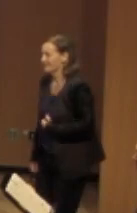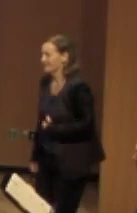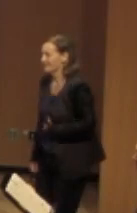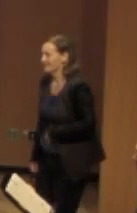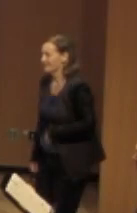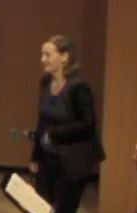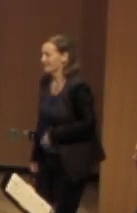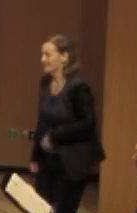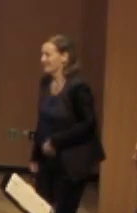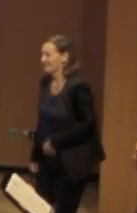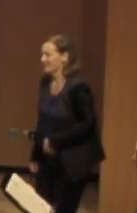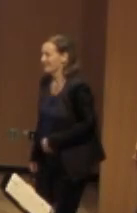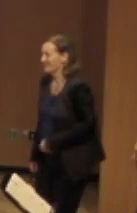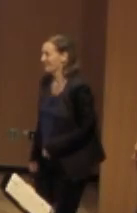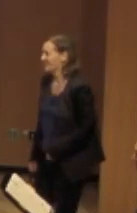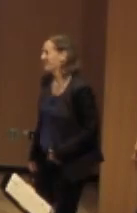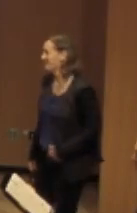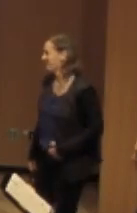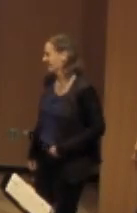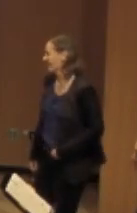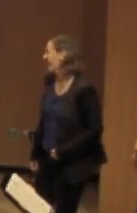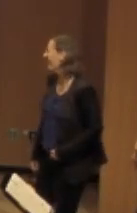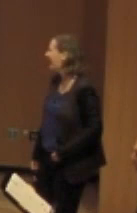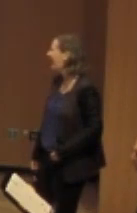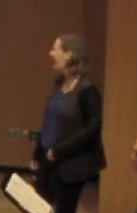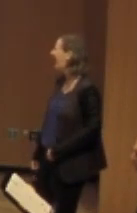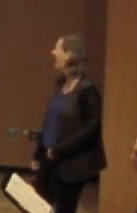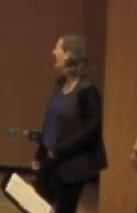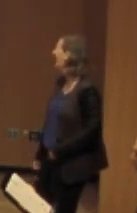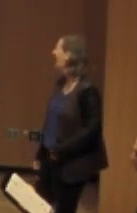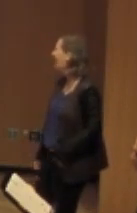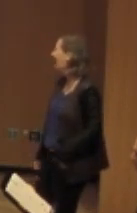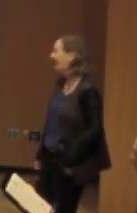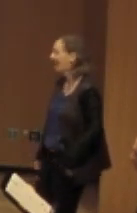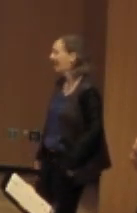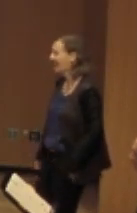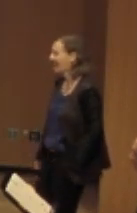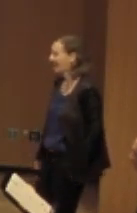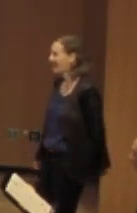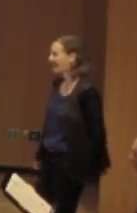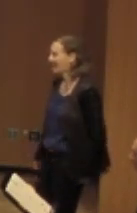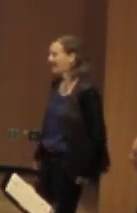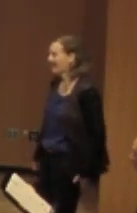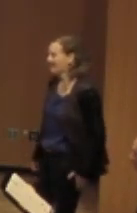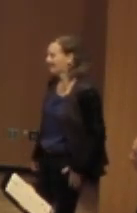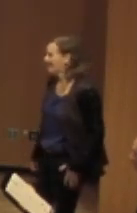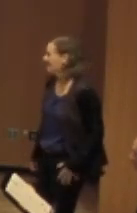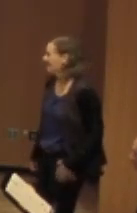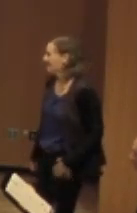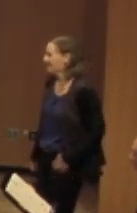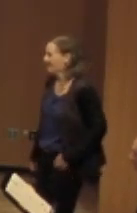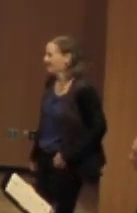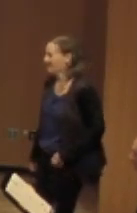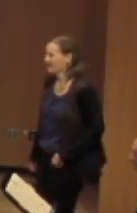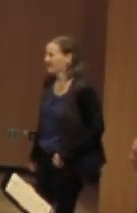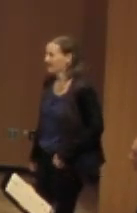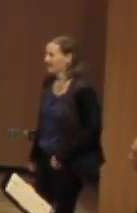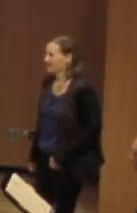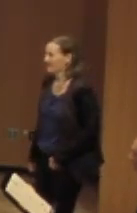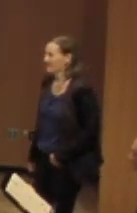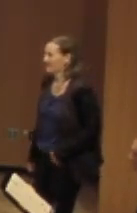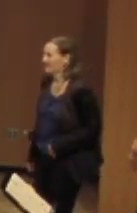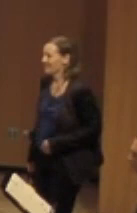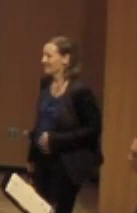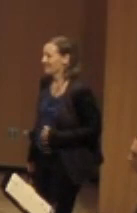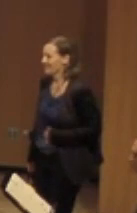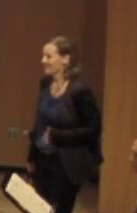conversation um so if uh if you guys can also just pull up your chairs maybe okay to be here between